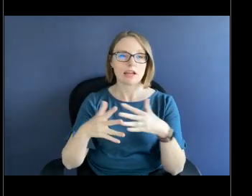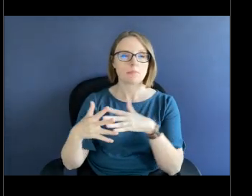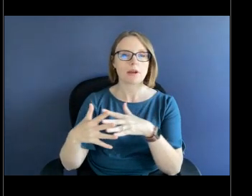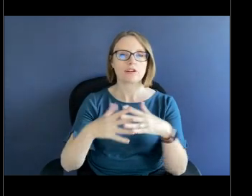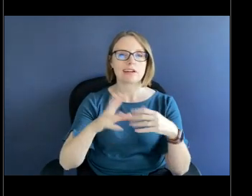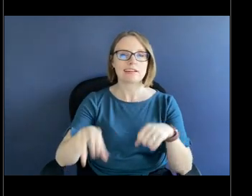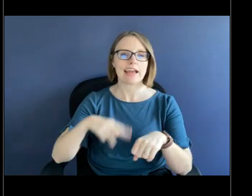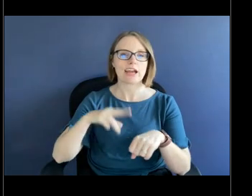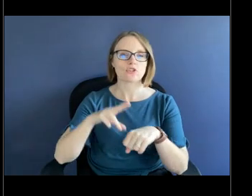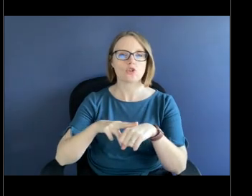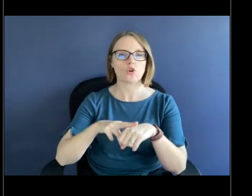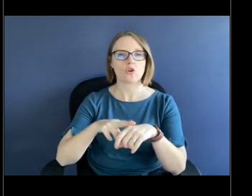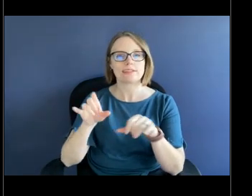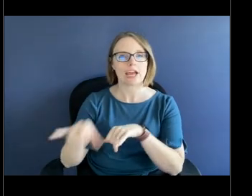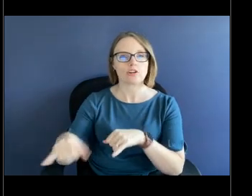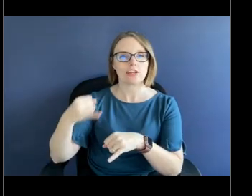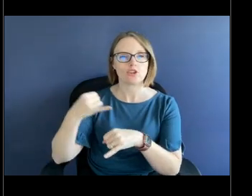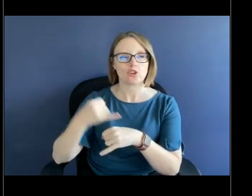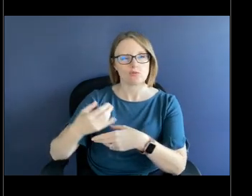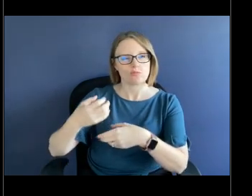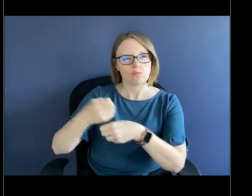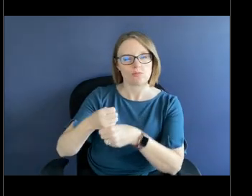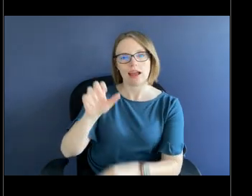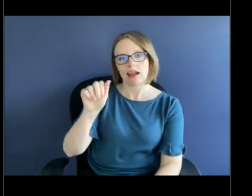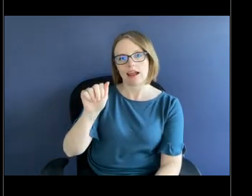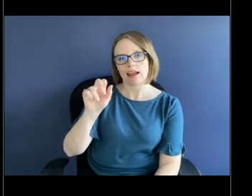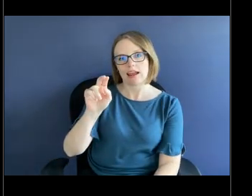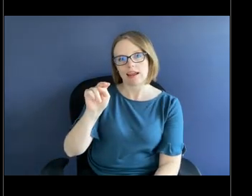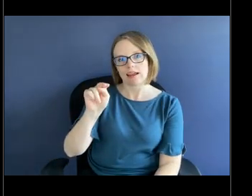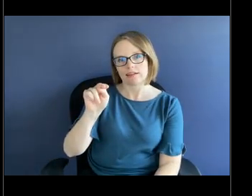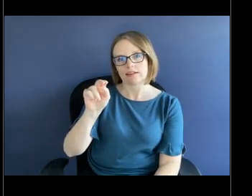Standards Institute, also known as